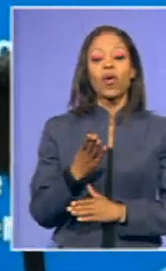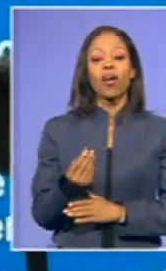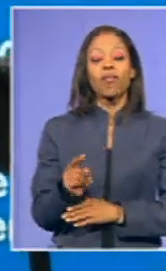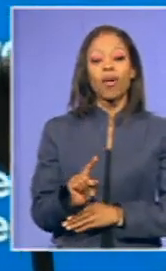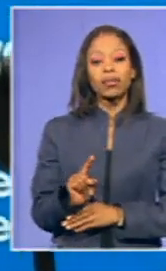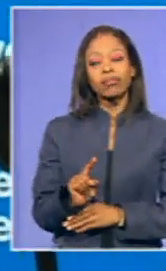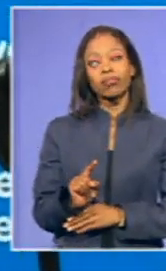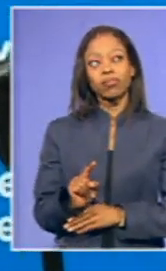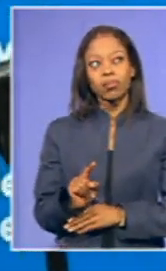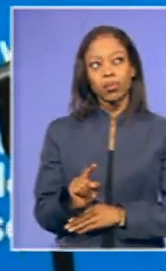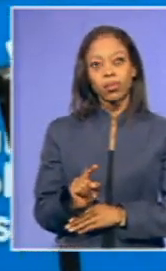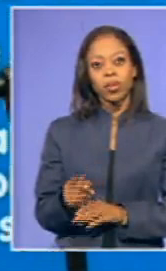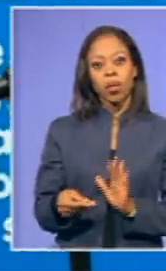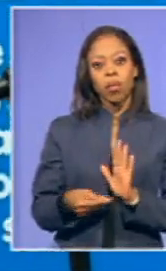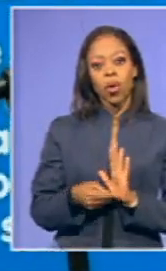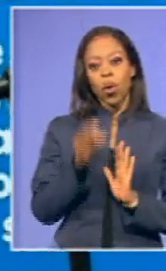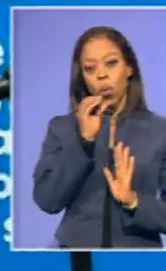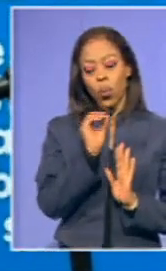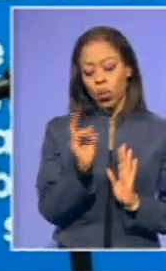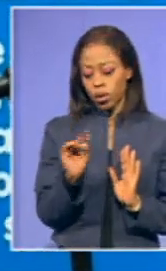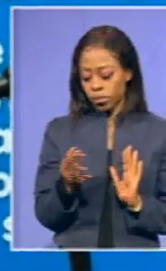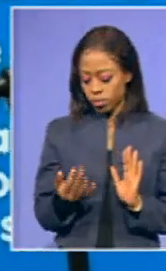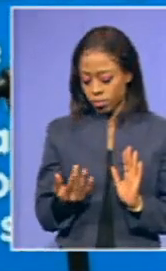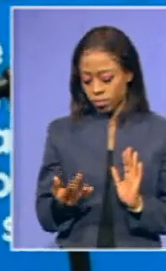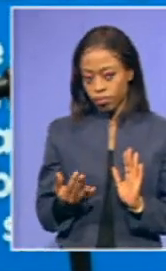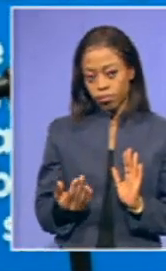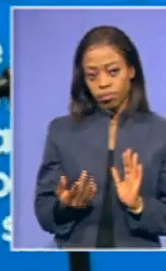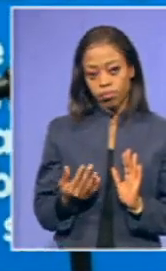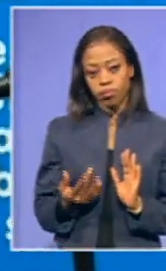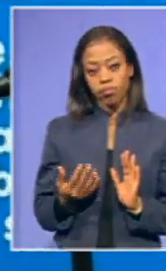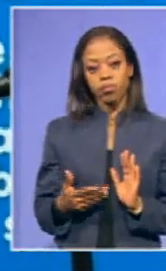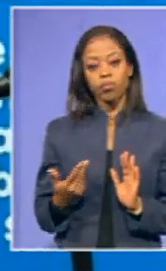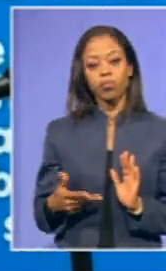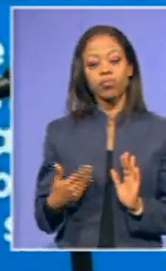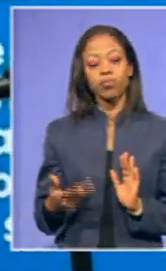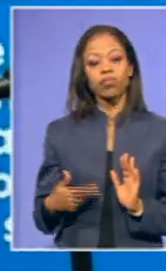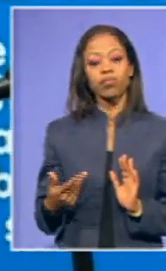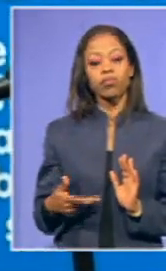as yet is the cost of